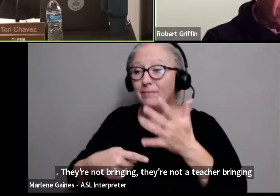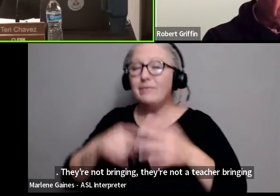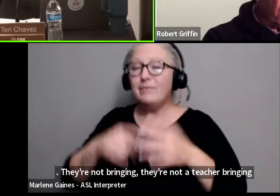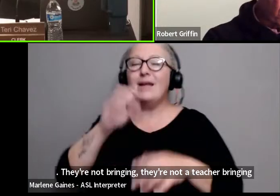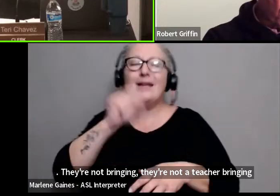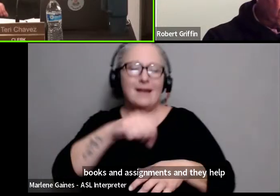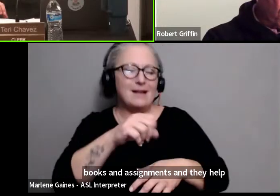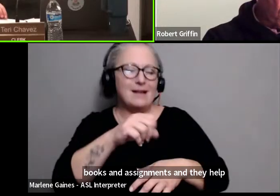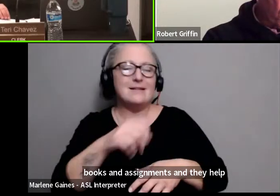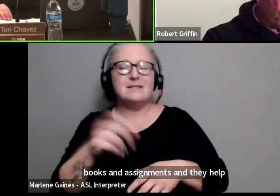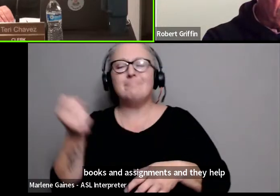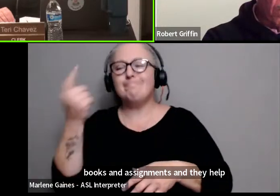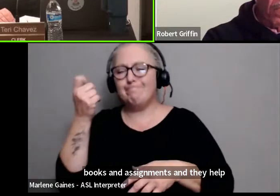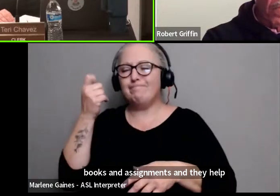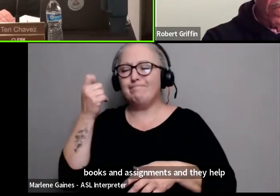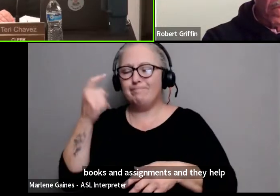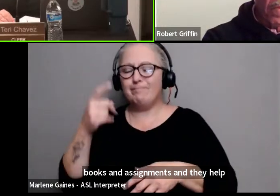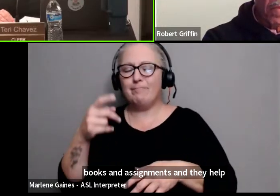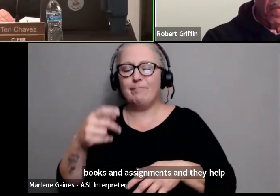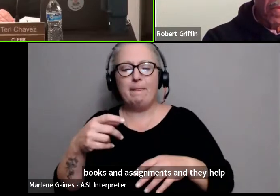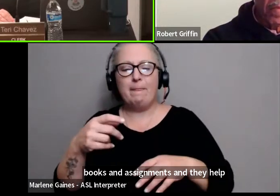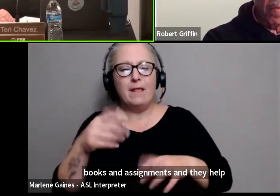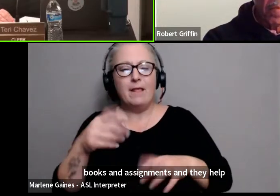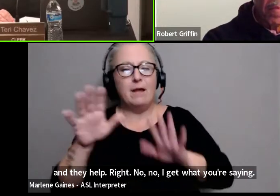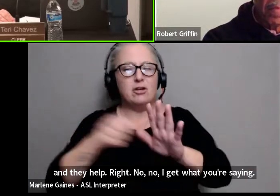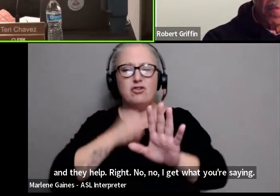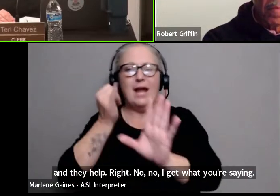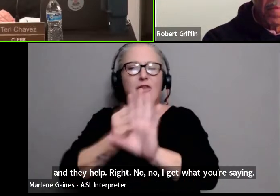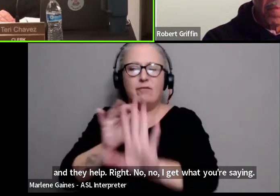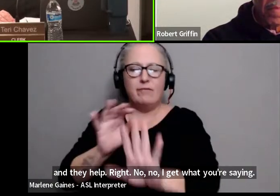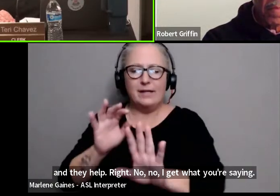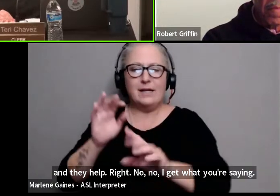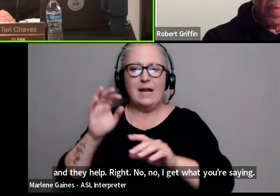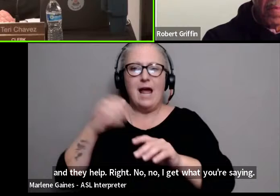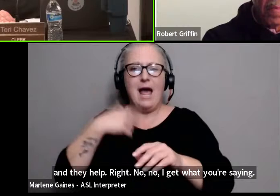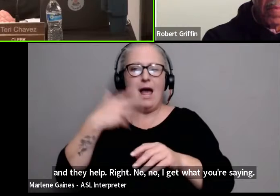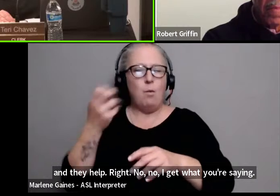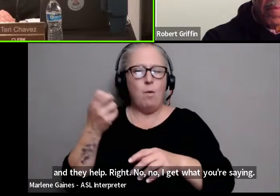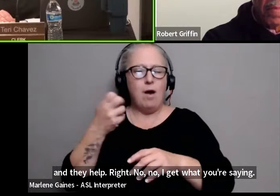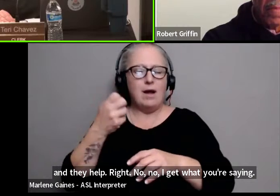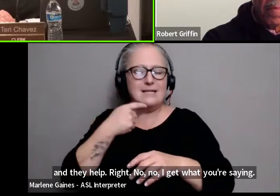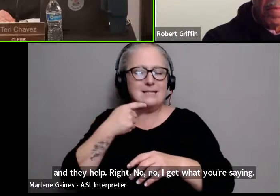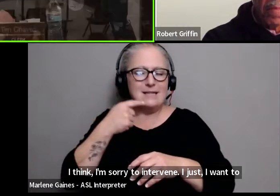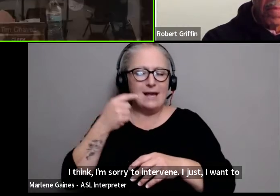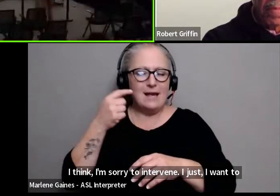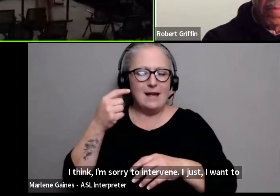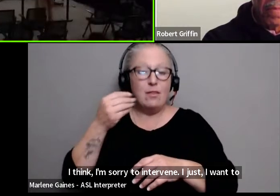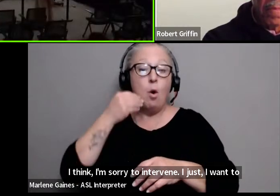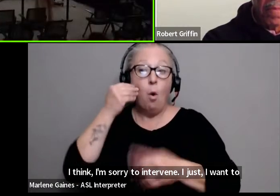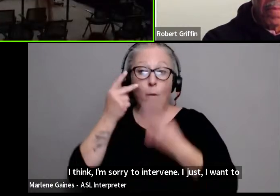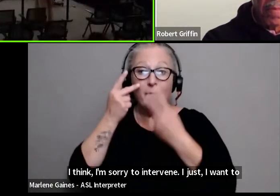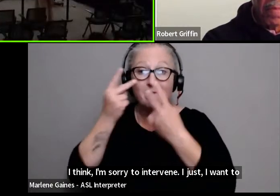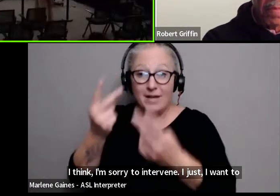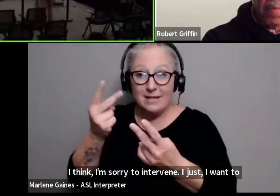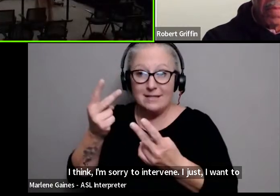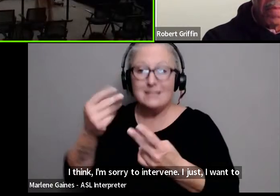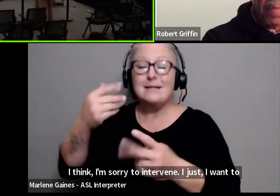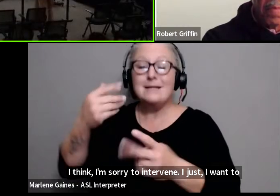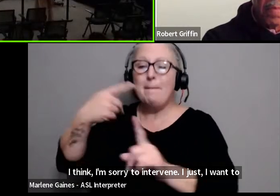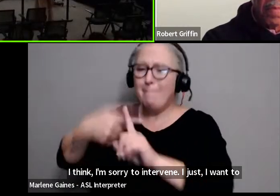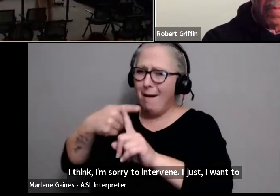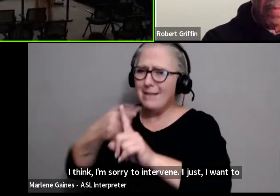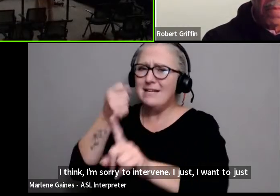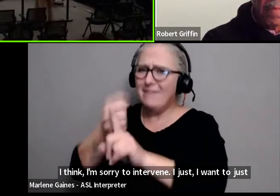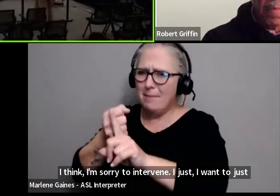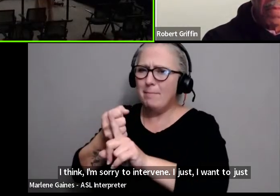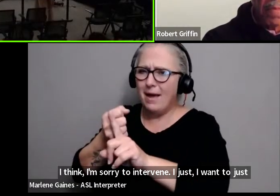right. No, I get what you're saying. I think, Yeah. I'm sorry to intervene. Sure. I want to just say, the home visits do Yeah. have a positive impact. Yeah.